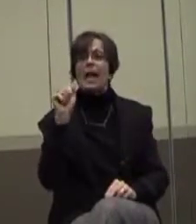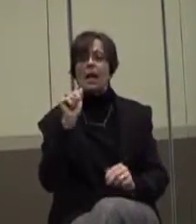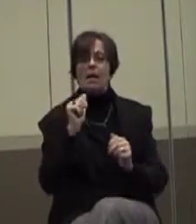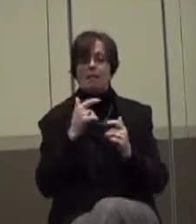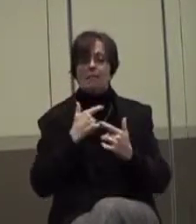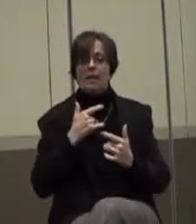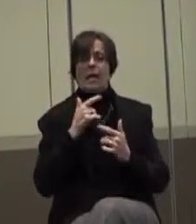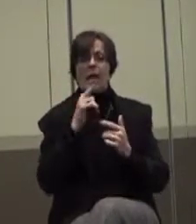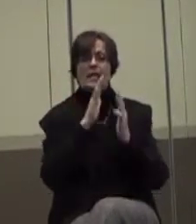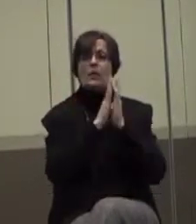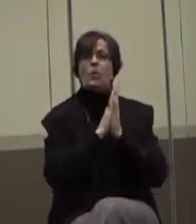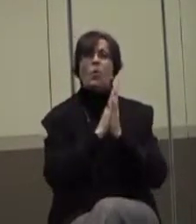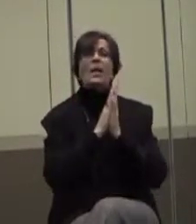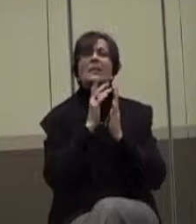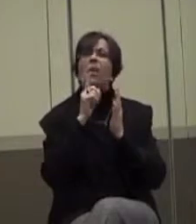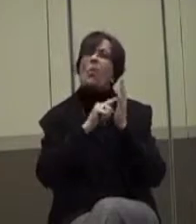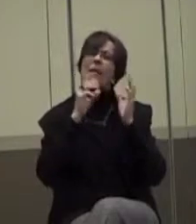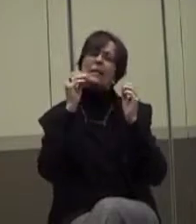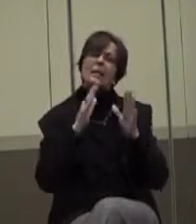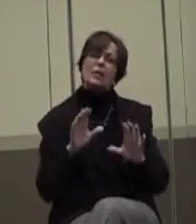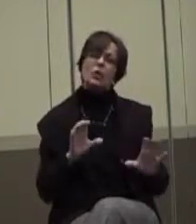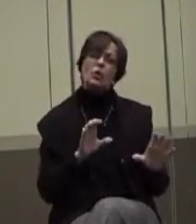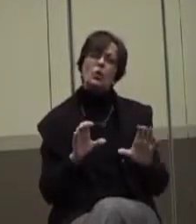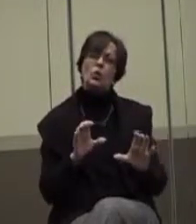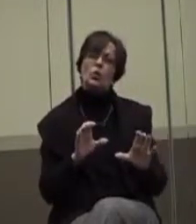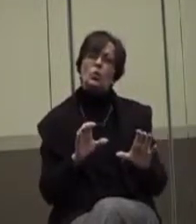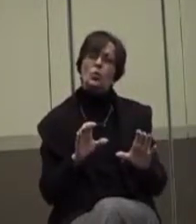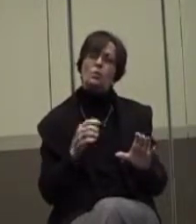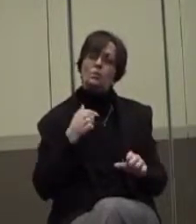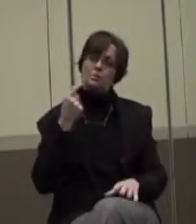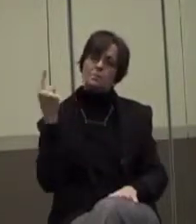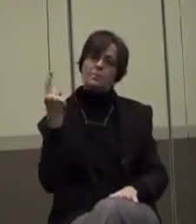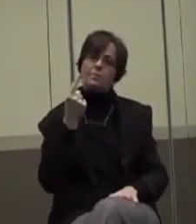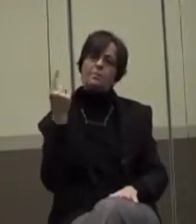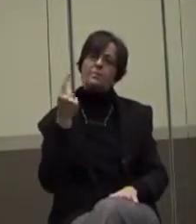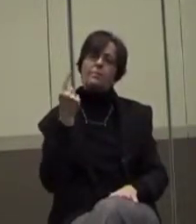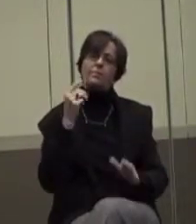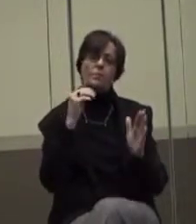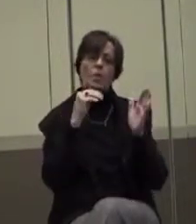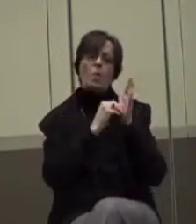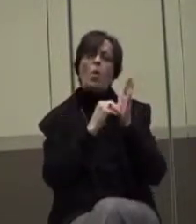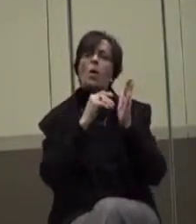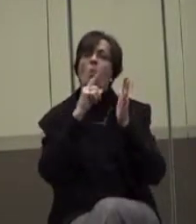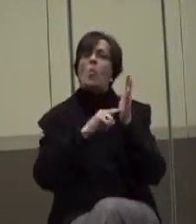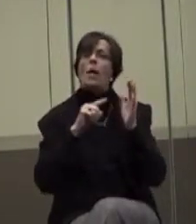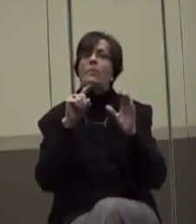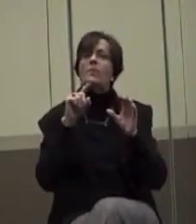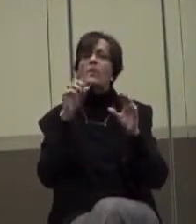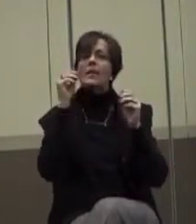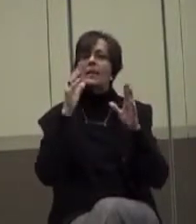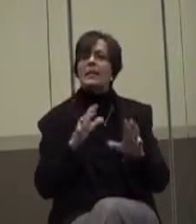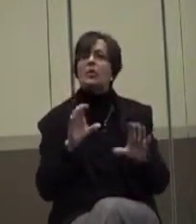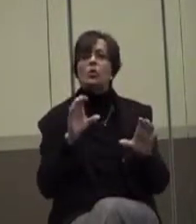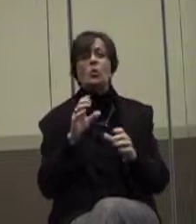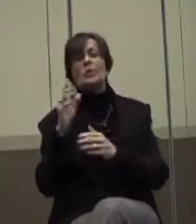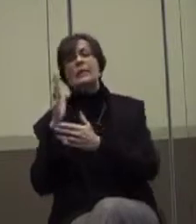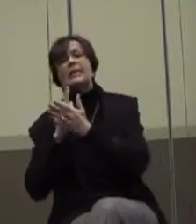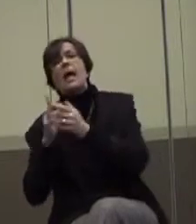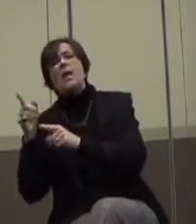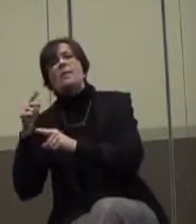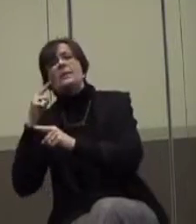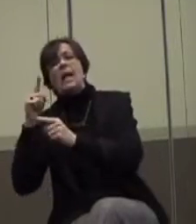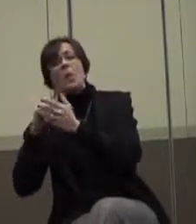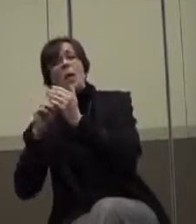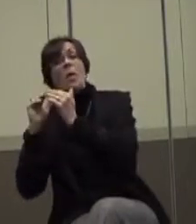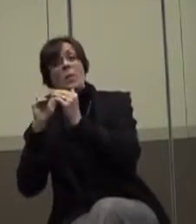request, child compliant, and then what does the teacher do? I always put what does the teacher do. Sometimes I'll even put a line for what do the peers do if I think